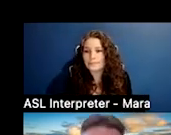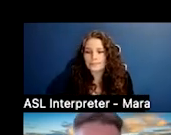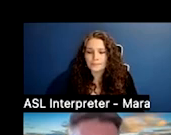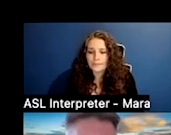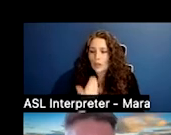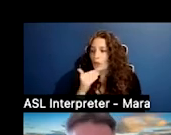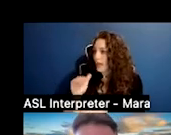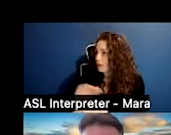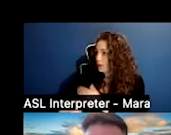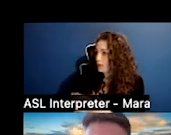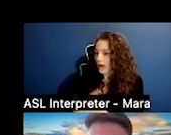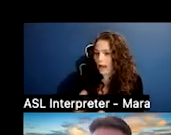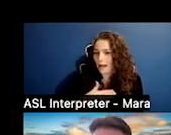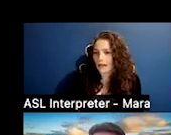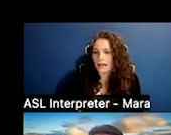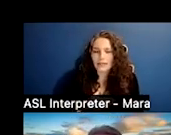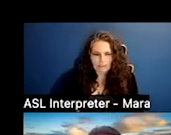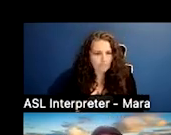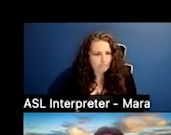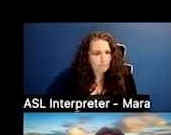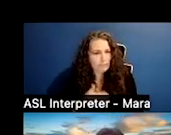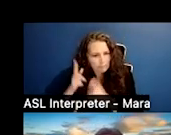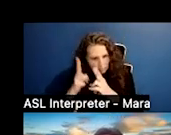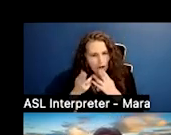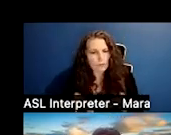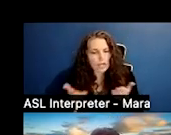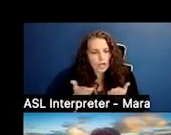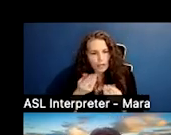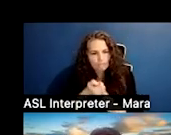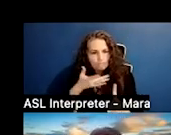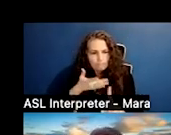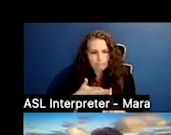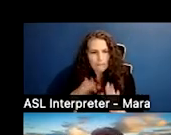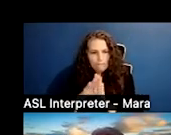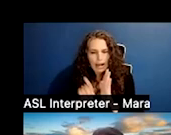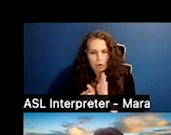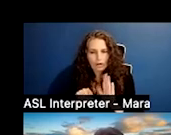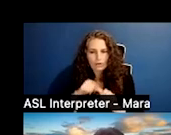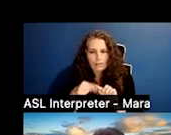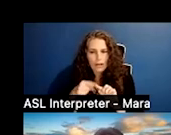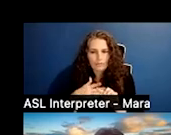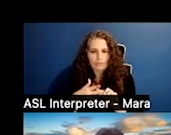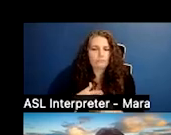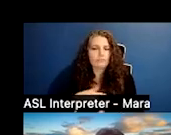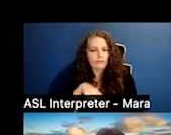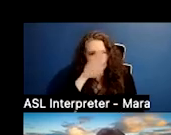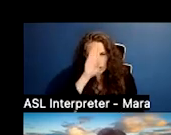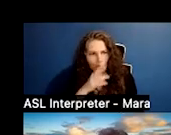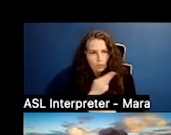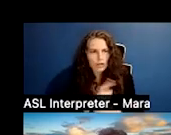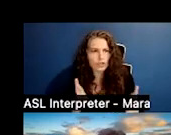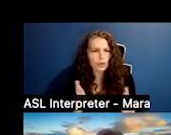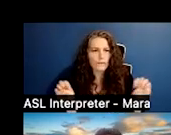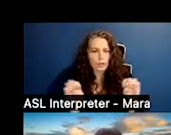Good afternoon, everybody. It's my pleasure to be here to give you a little bit of background on the fire rescue emergency response component of this